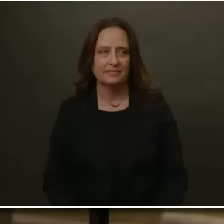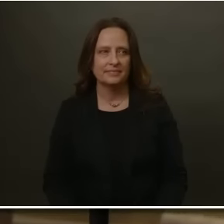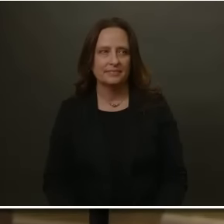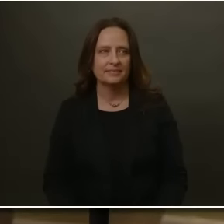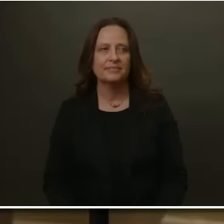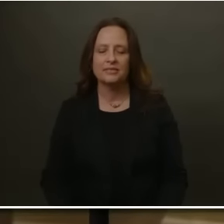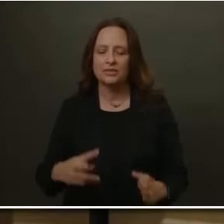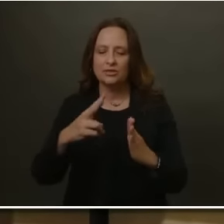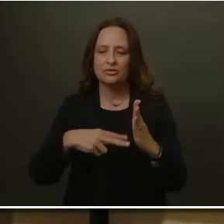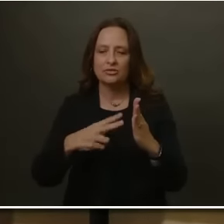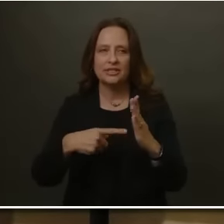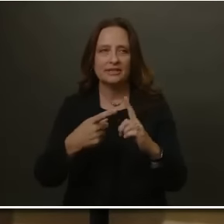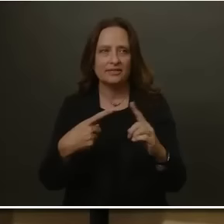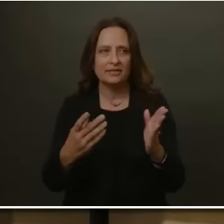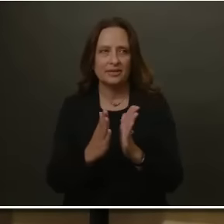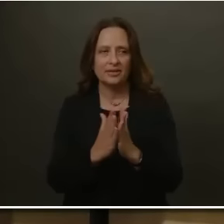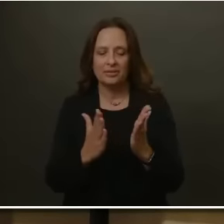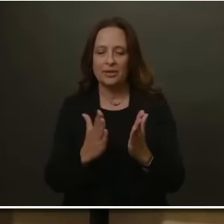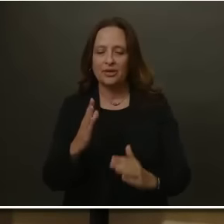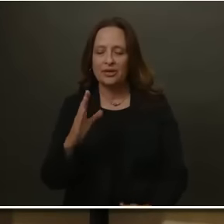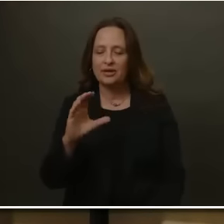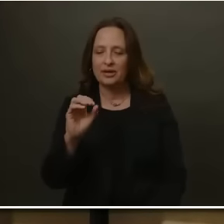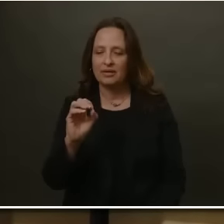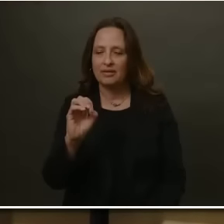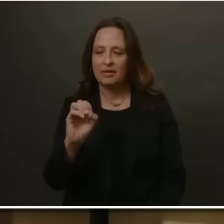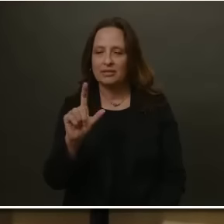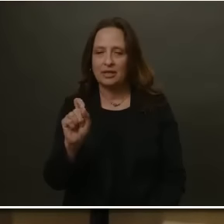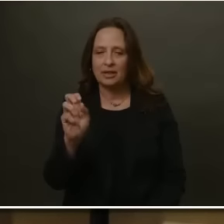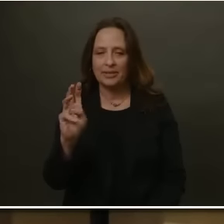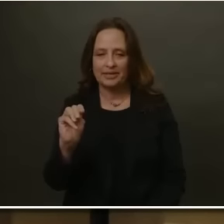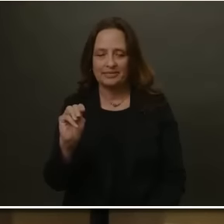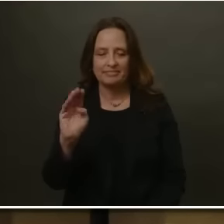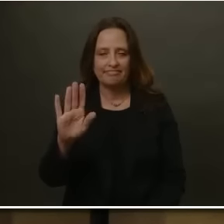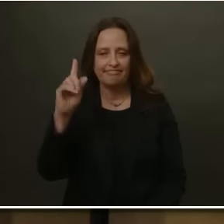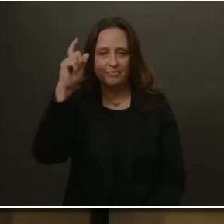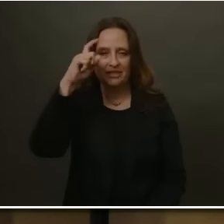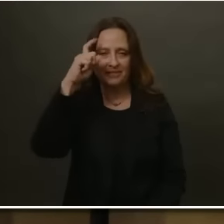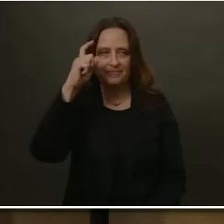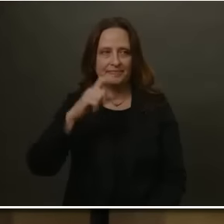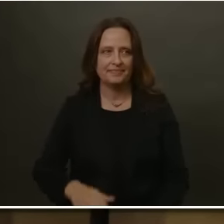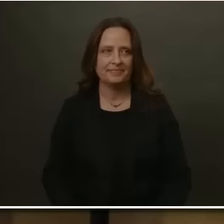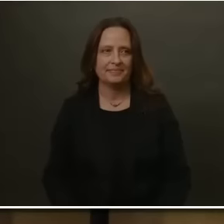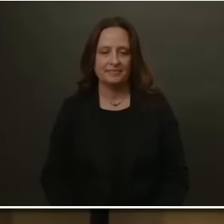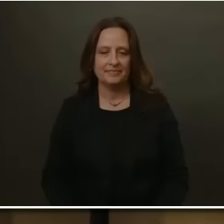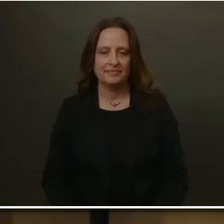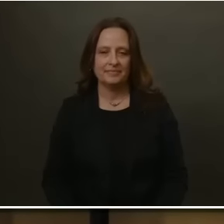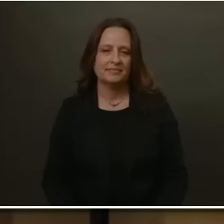Solomon Handekwap, a reading from the Wisdom of Solomon.